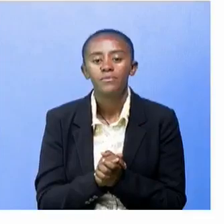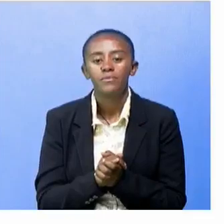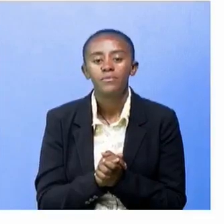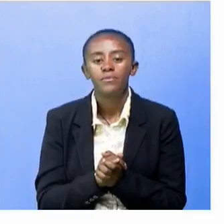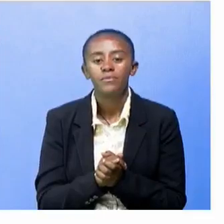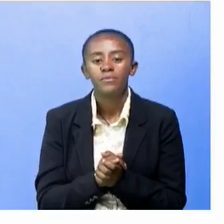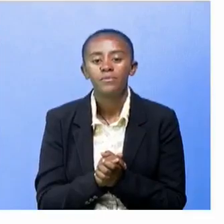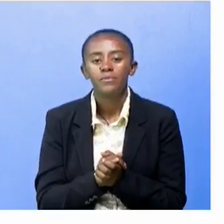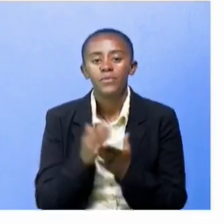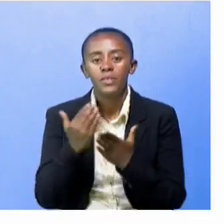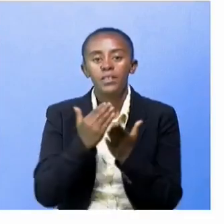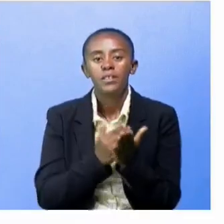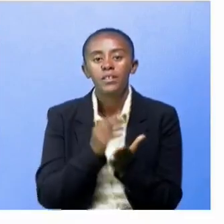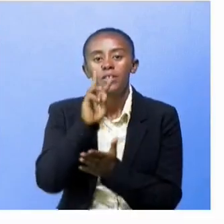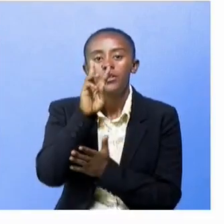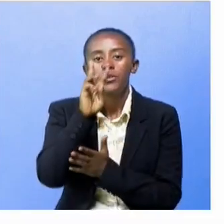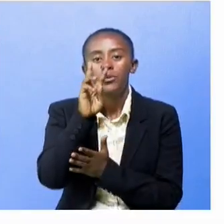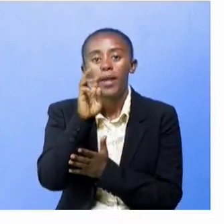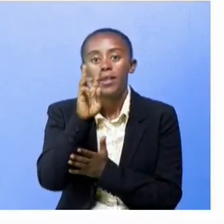Lesson 20,